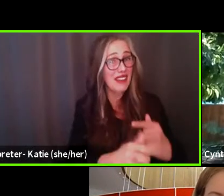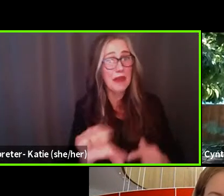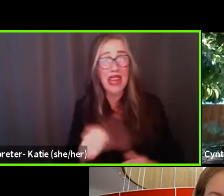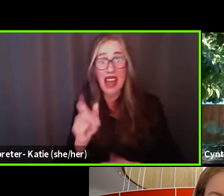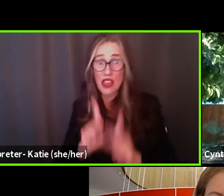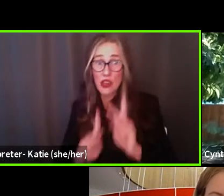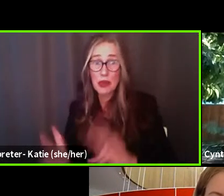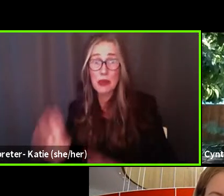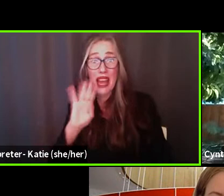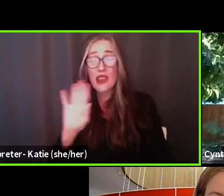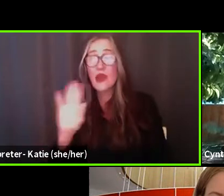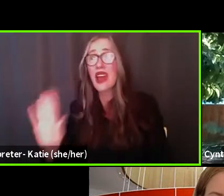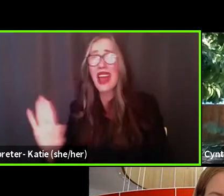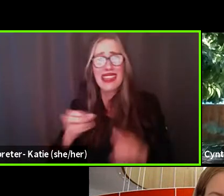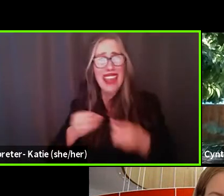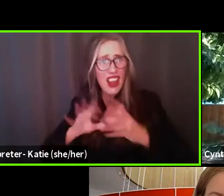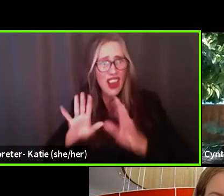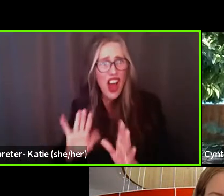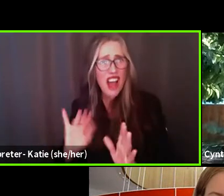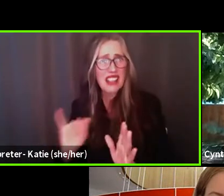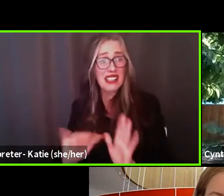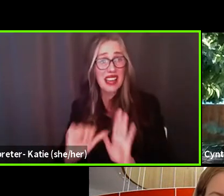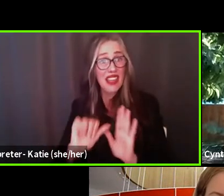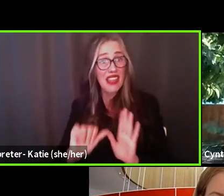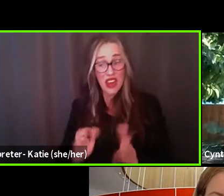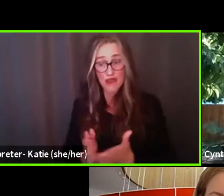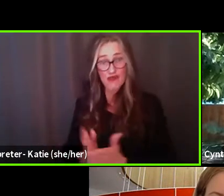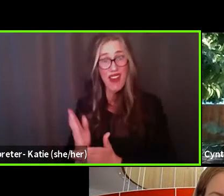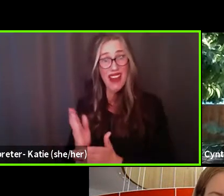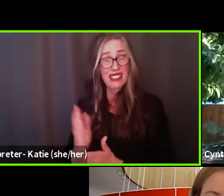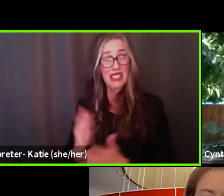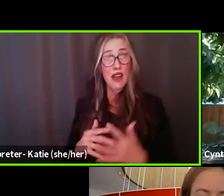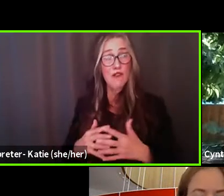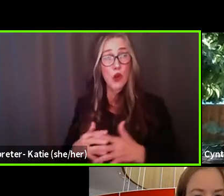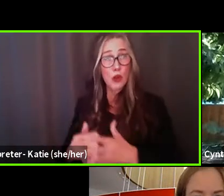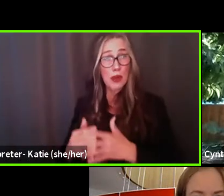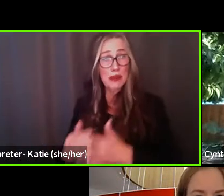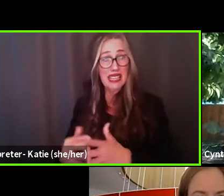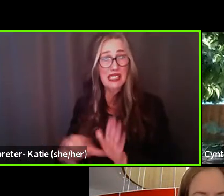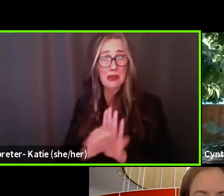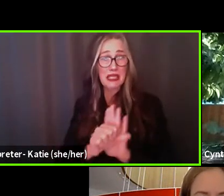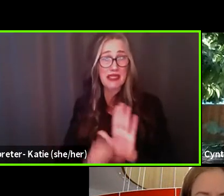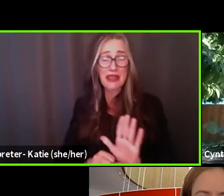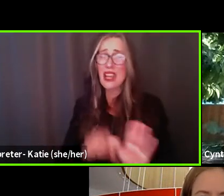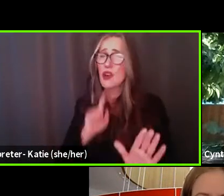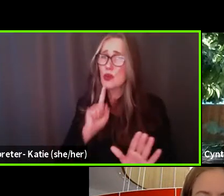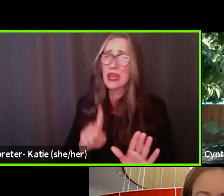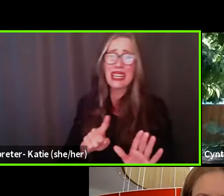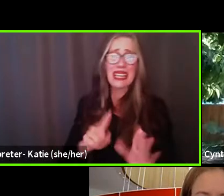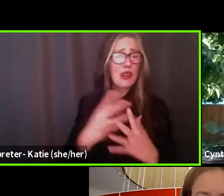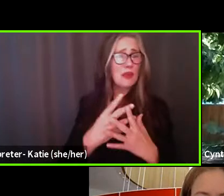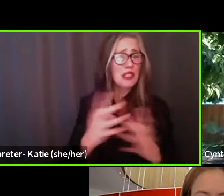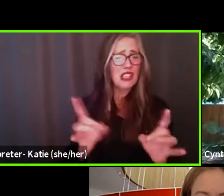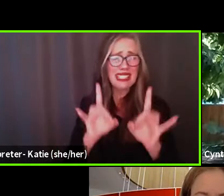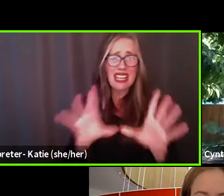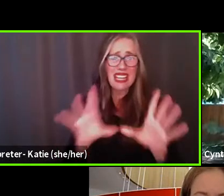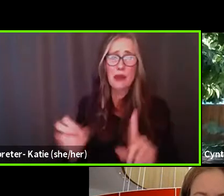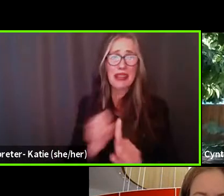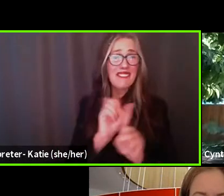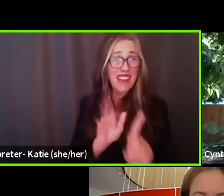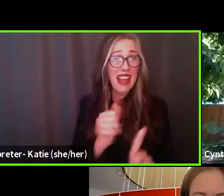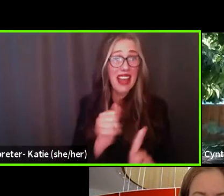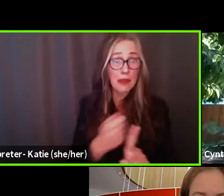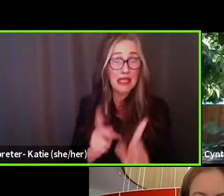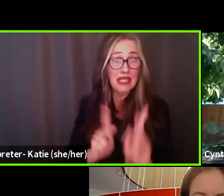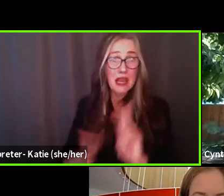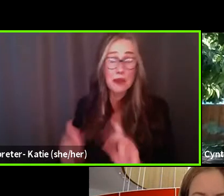most concentrated forms of violence in the world and acts of resistance occur on a daily basis inside after all people inside are fighting for